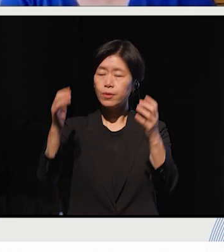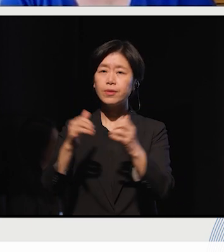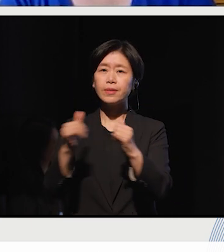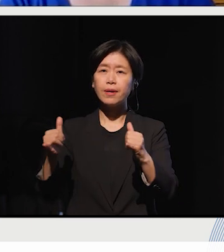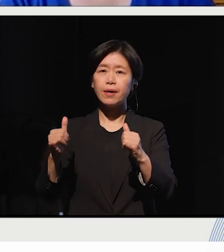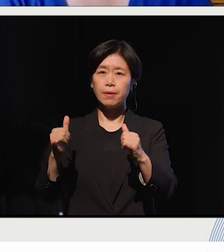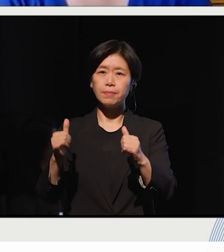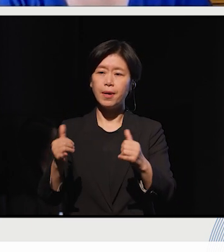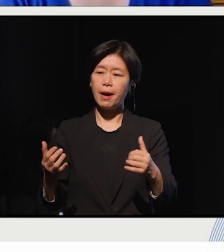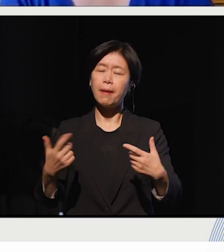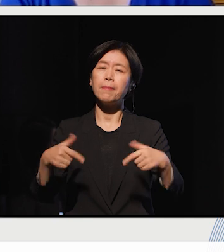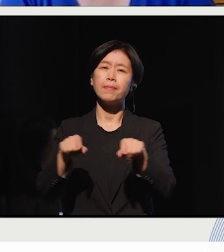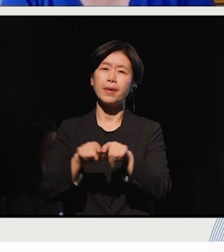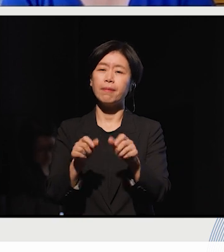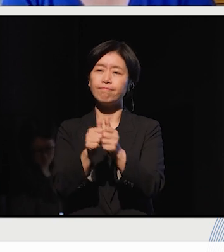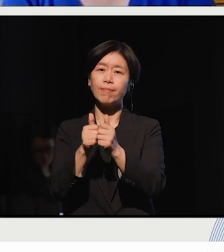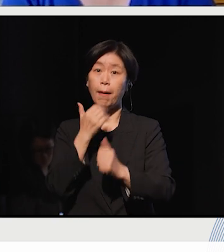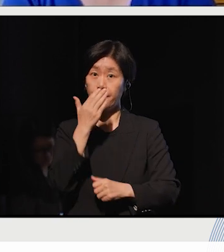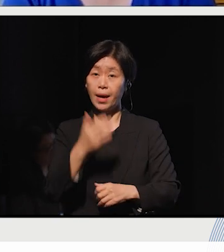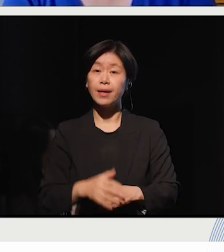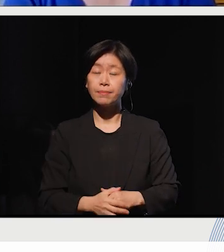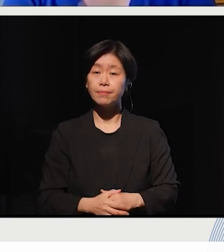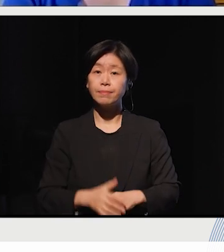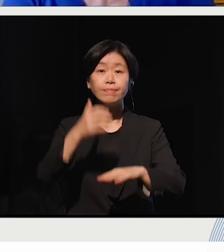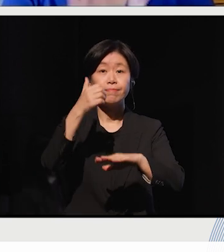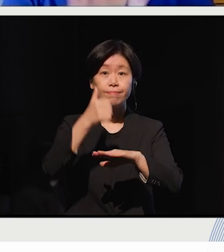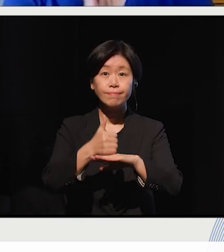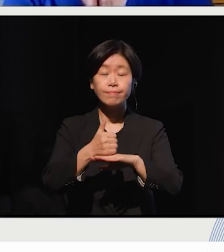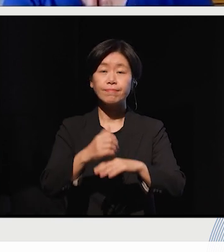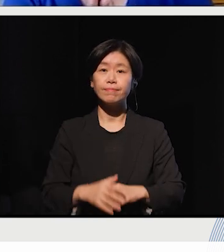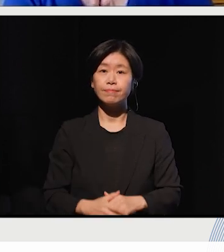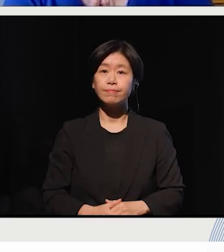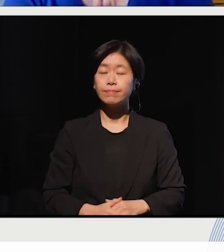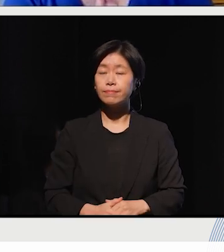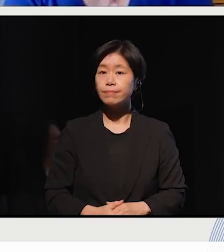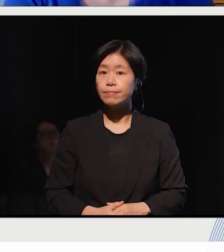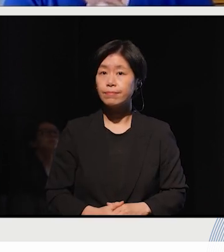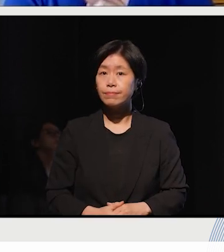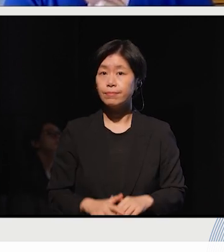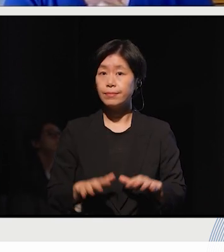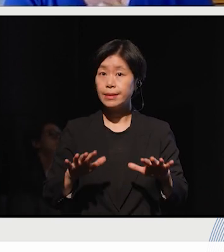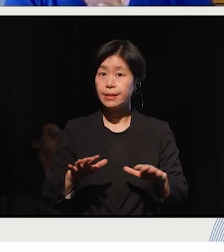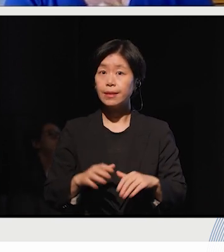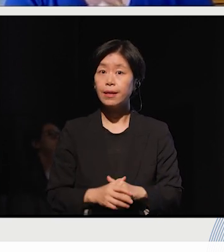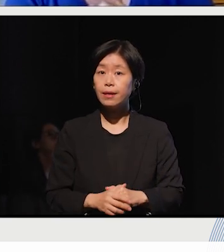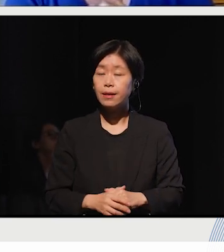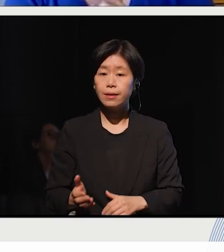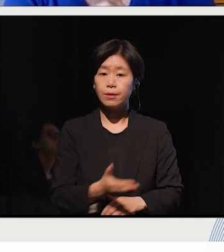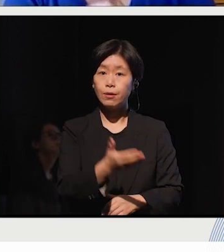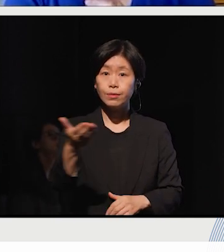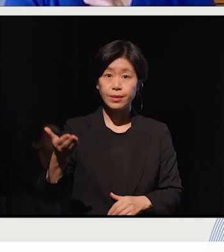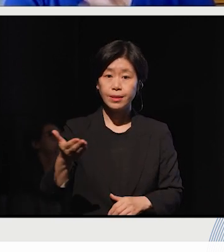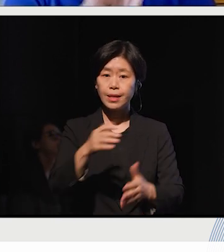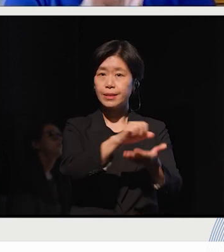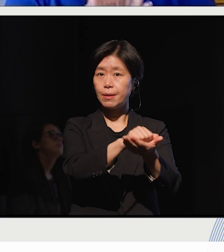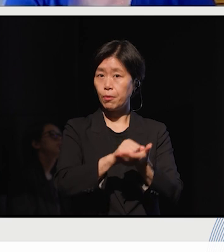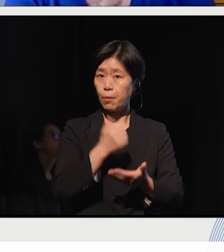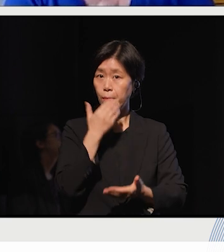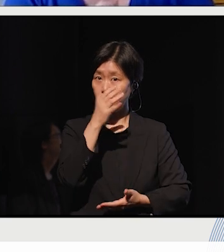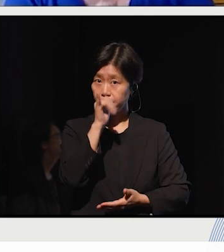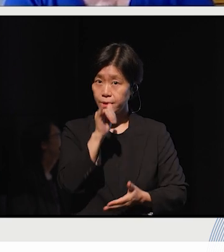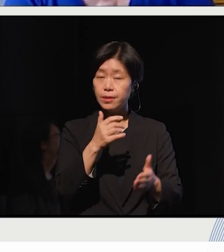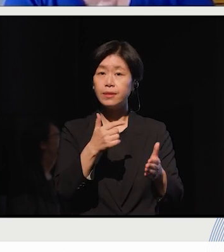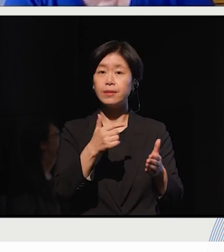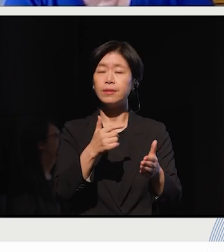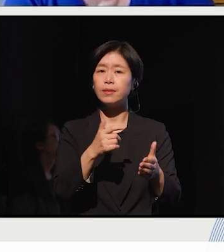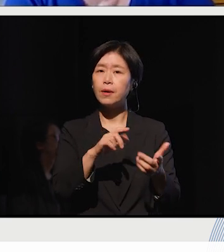So with that, I want to wrap up by leaving you with some resources that you can look into. At the top